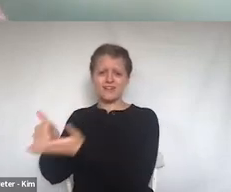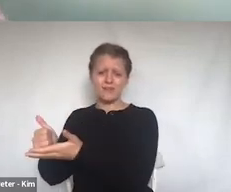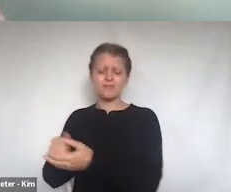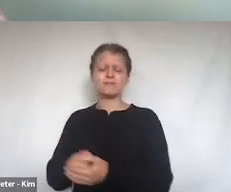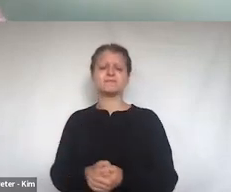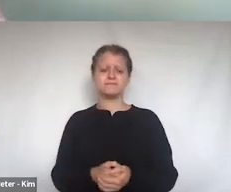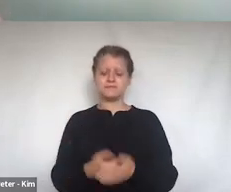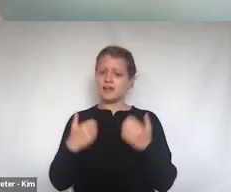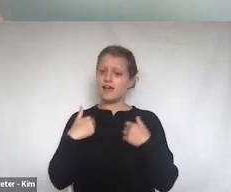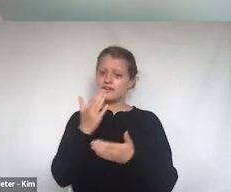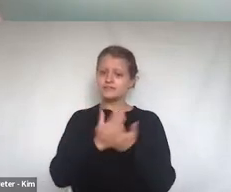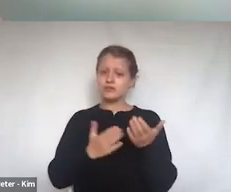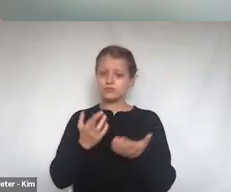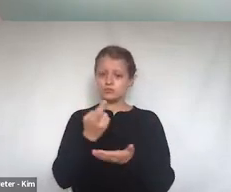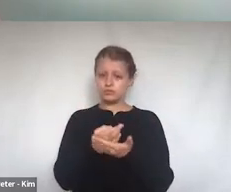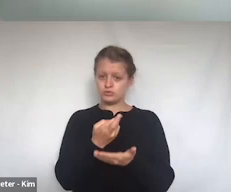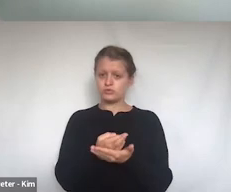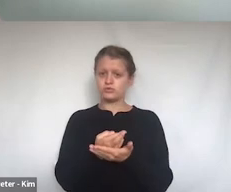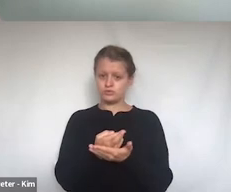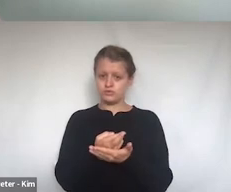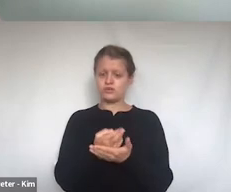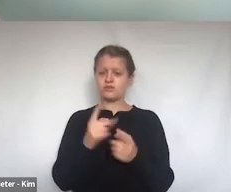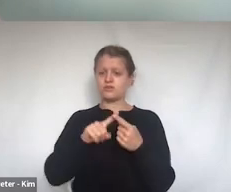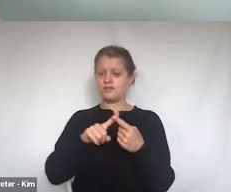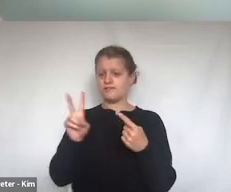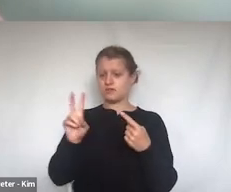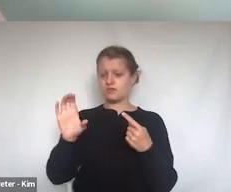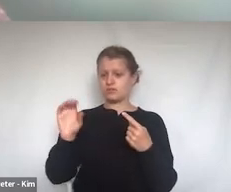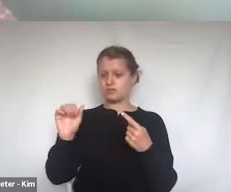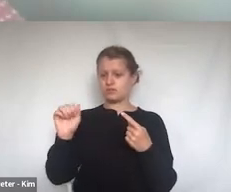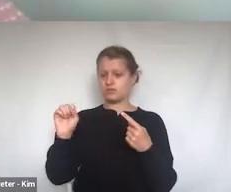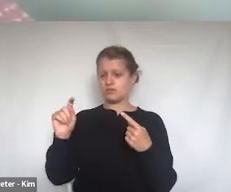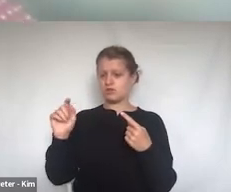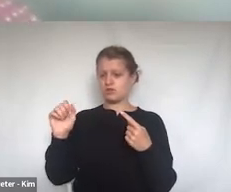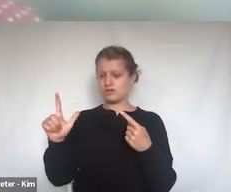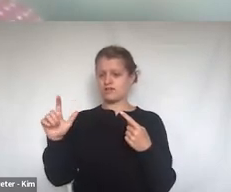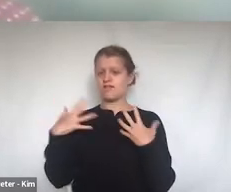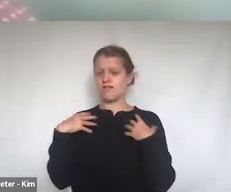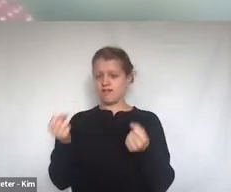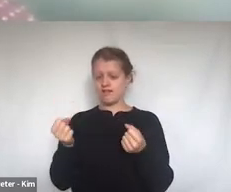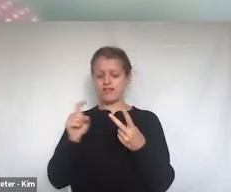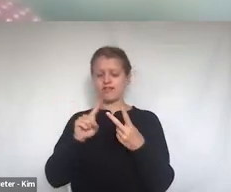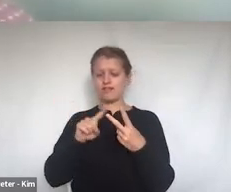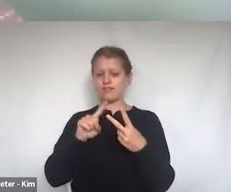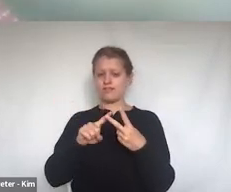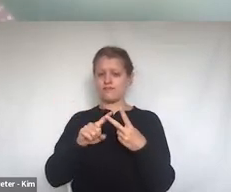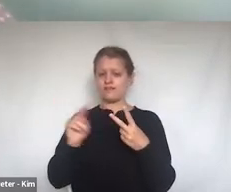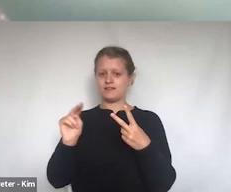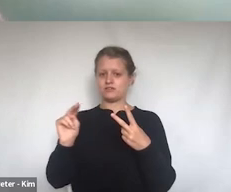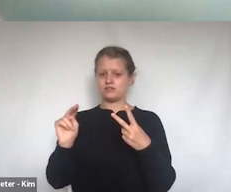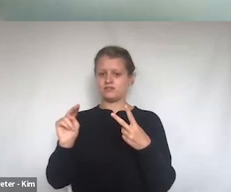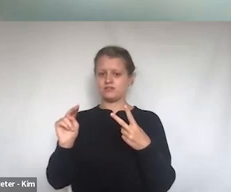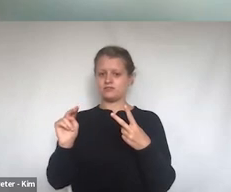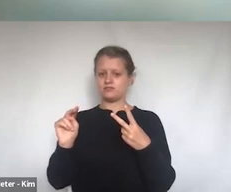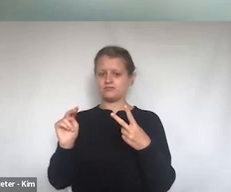of resources. The Vancouver Coastal Health and also the National Collaborating Center for Environmental Health, which is a mouthful,